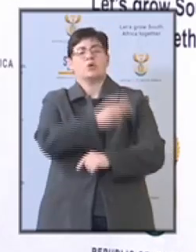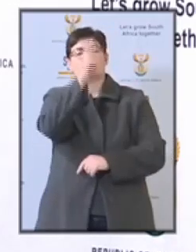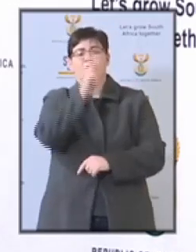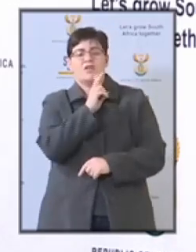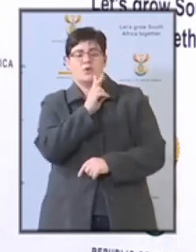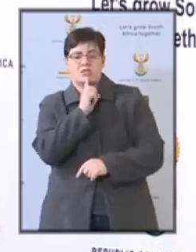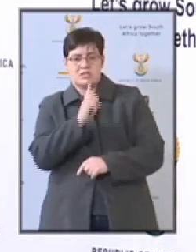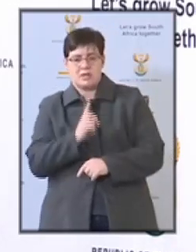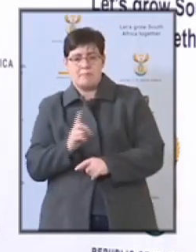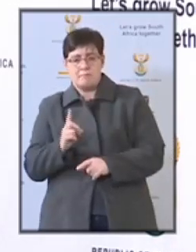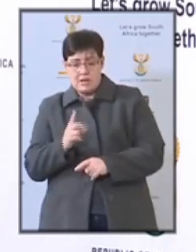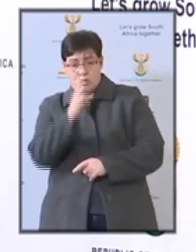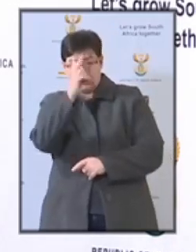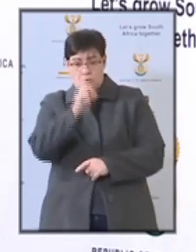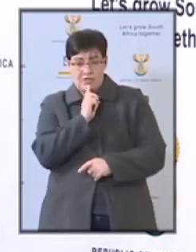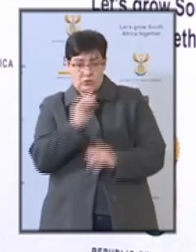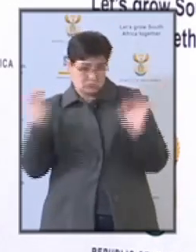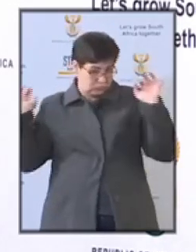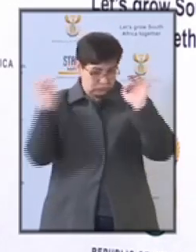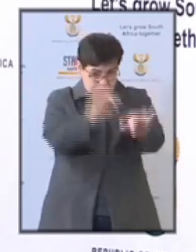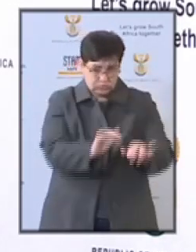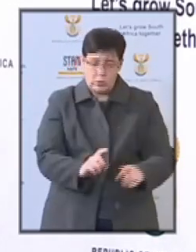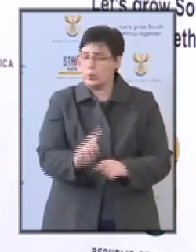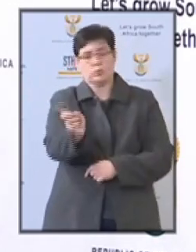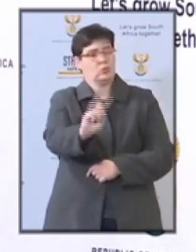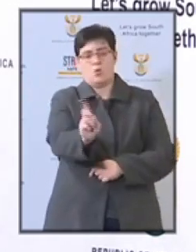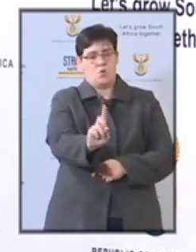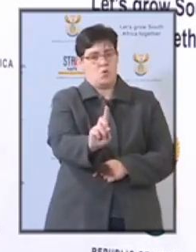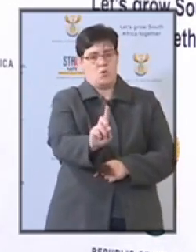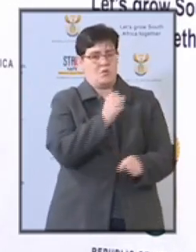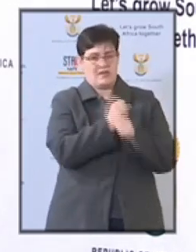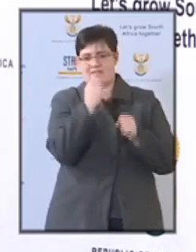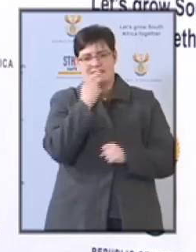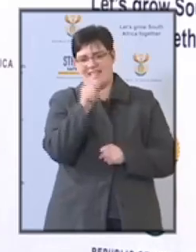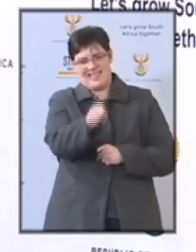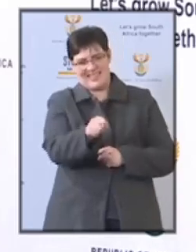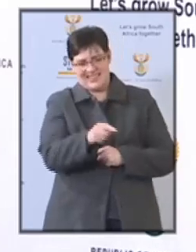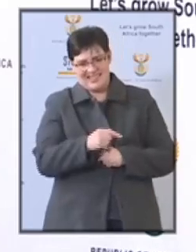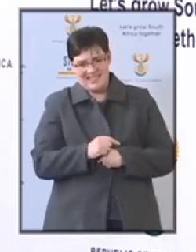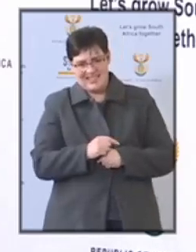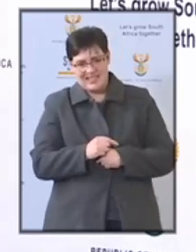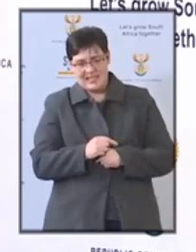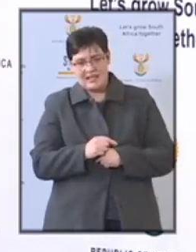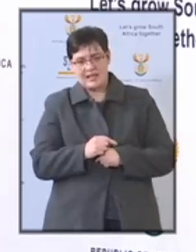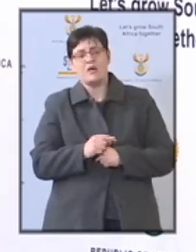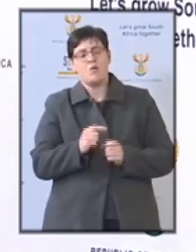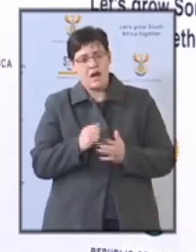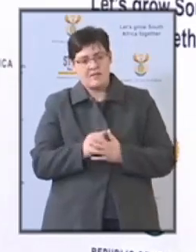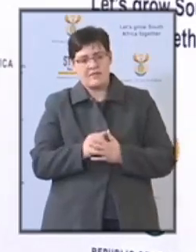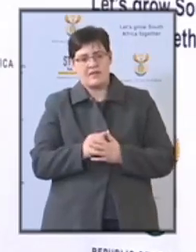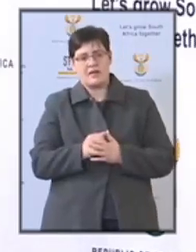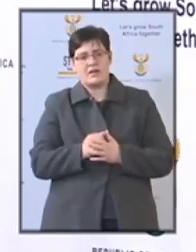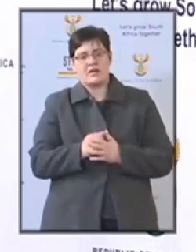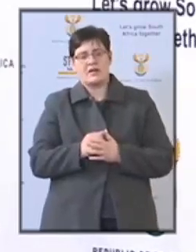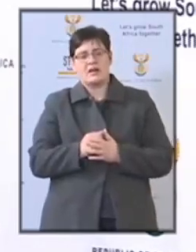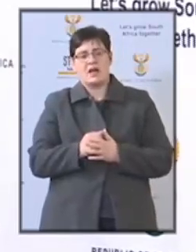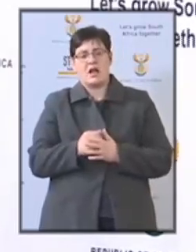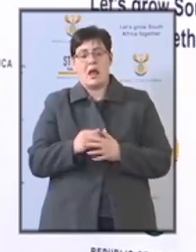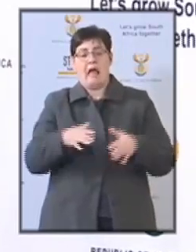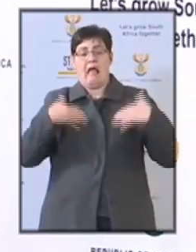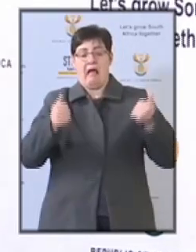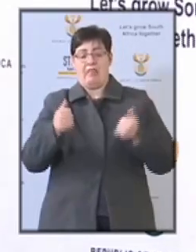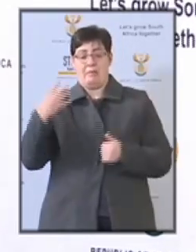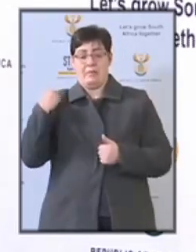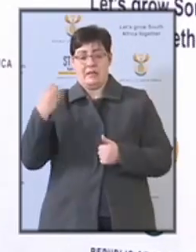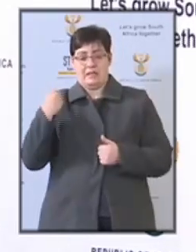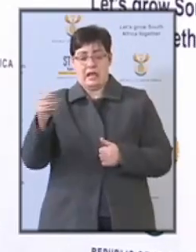2,000 people, mean they can have 2,000 people. No, we do not say that, because it will really make Minister Mkhize worried when he hears